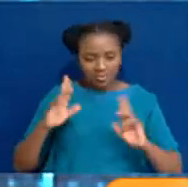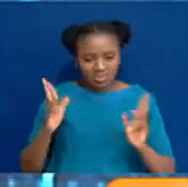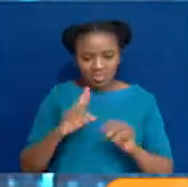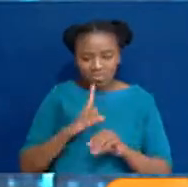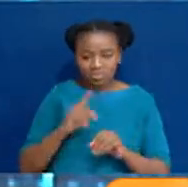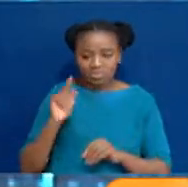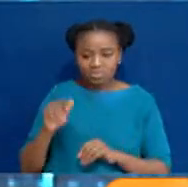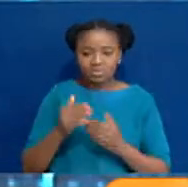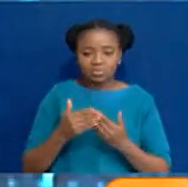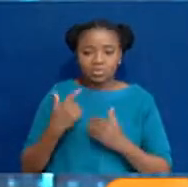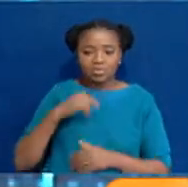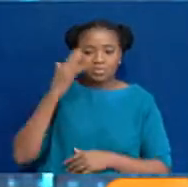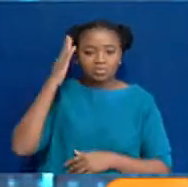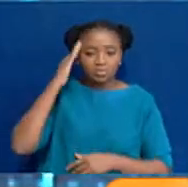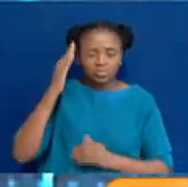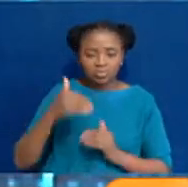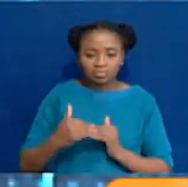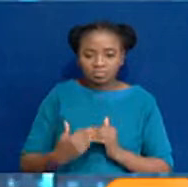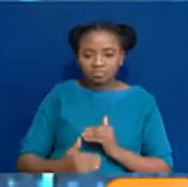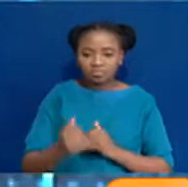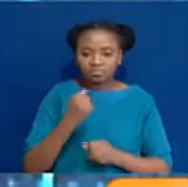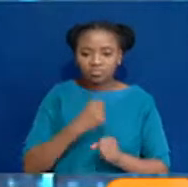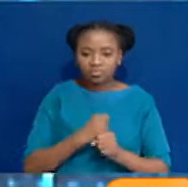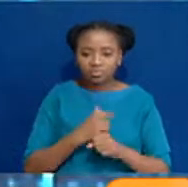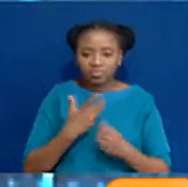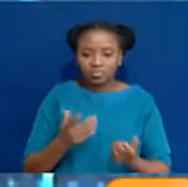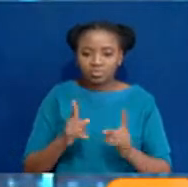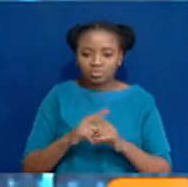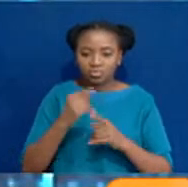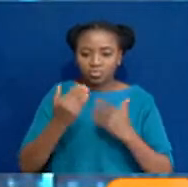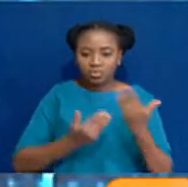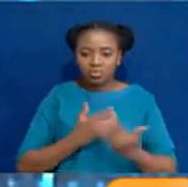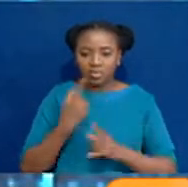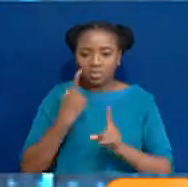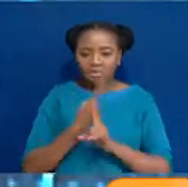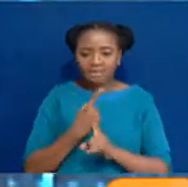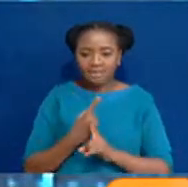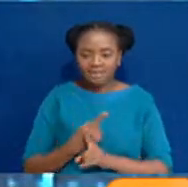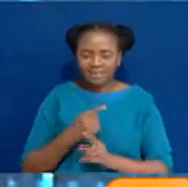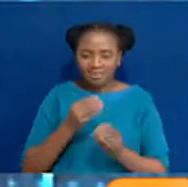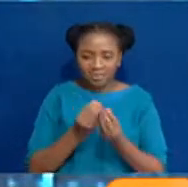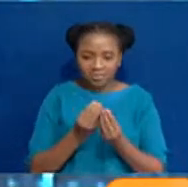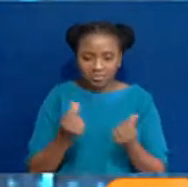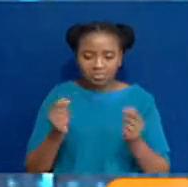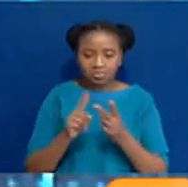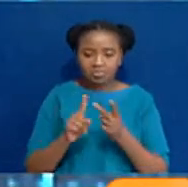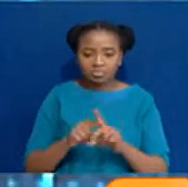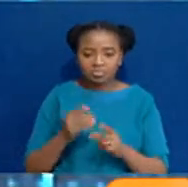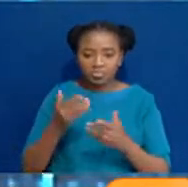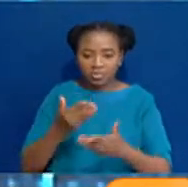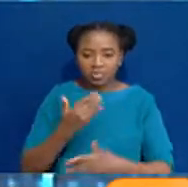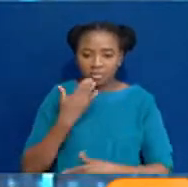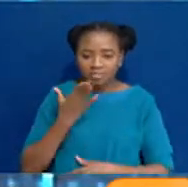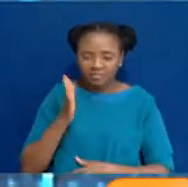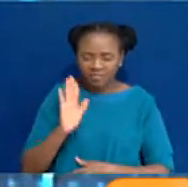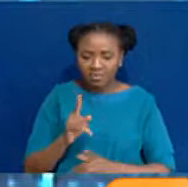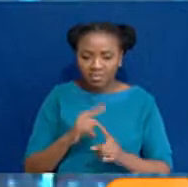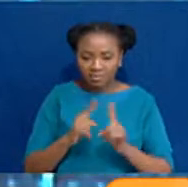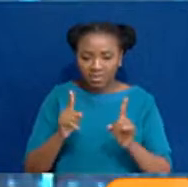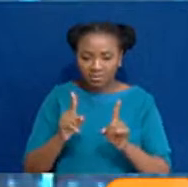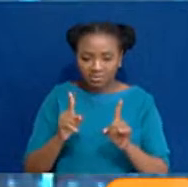to inform what we are doing moving forward. Okay. So we welcome positive criticism from the media. We welcome feedback from the media. But in the same